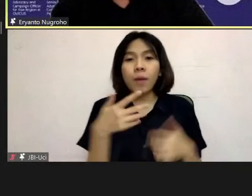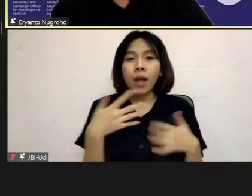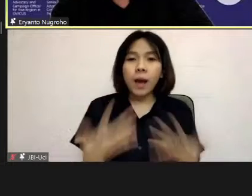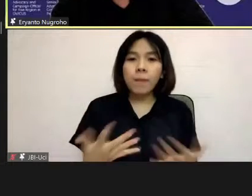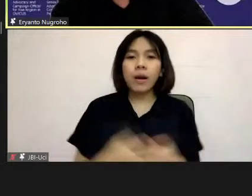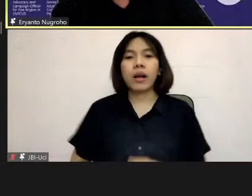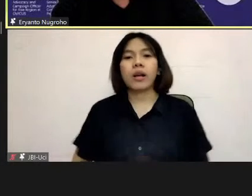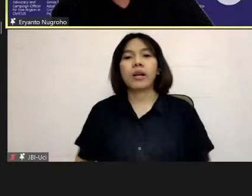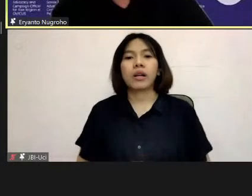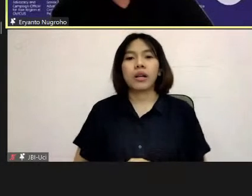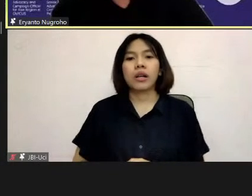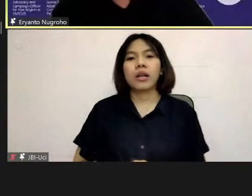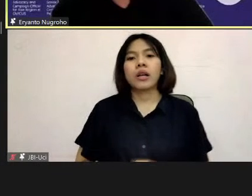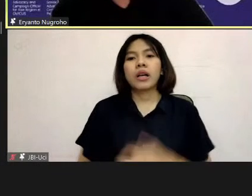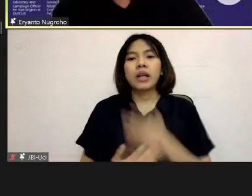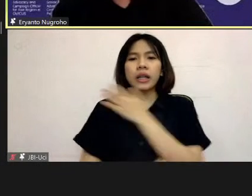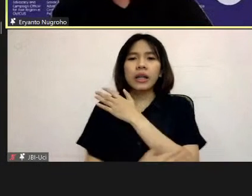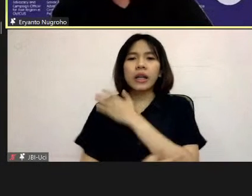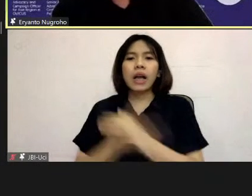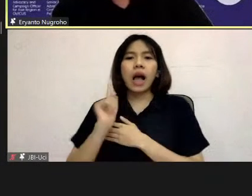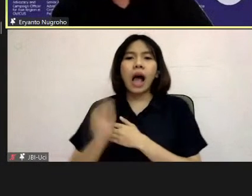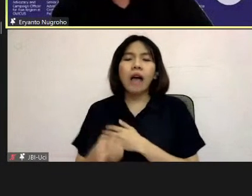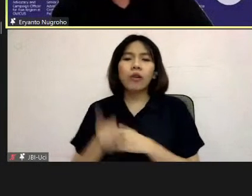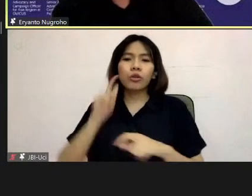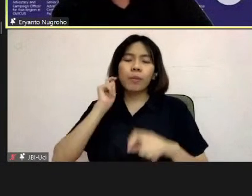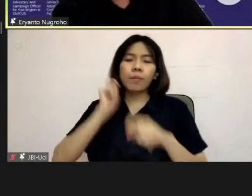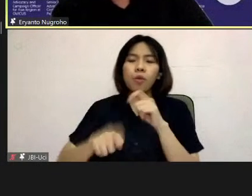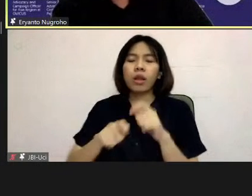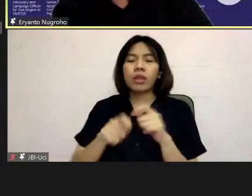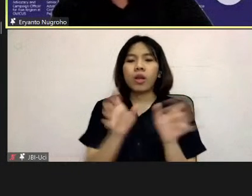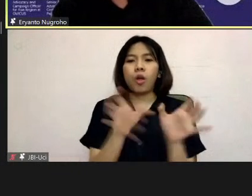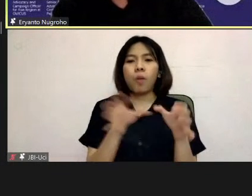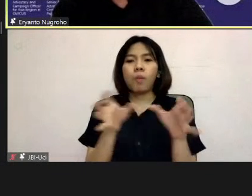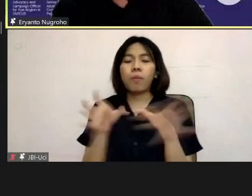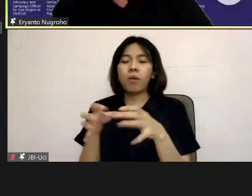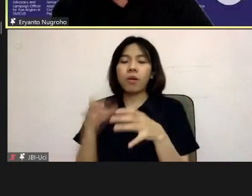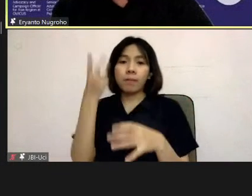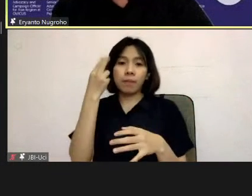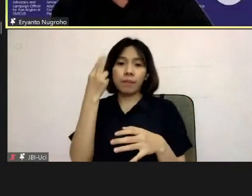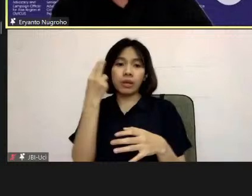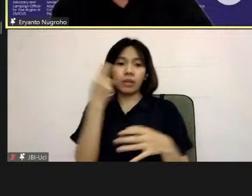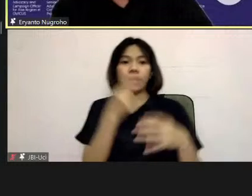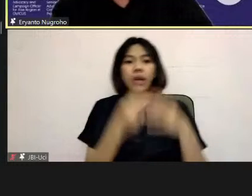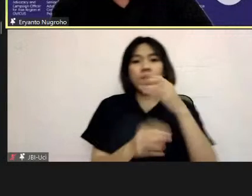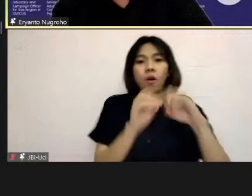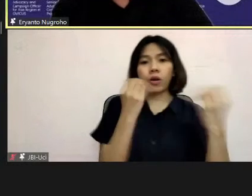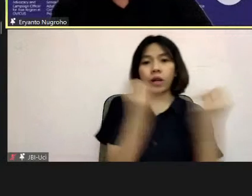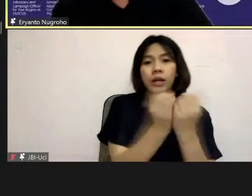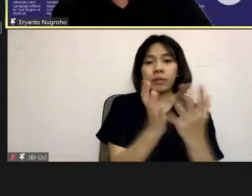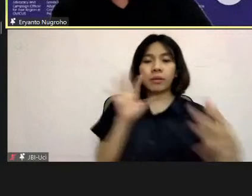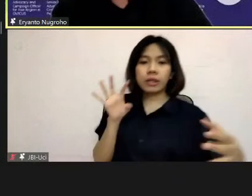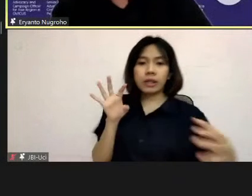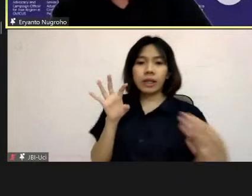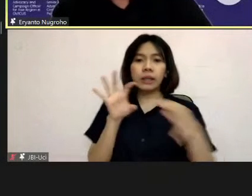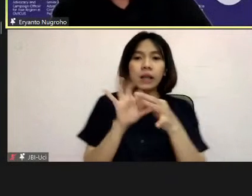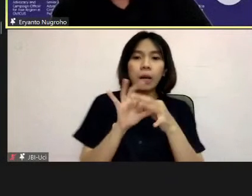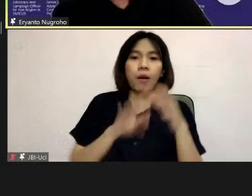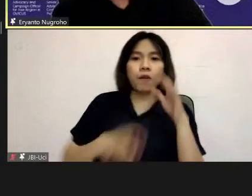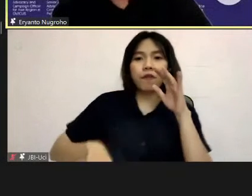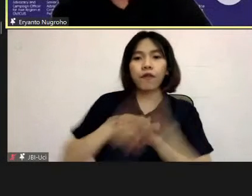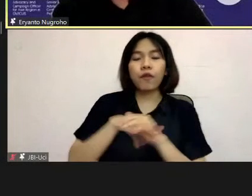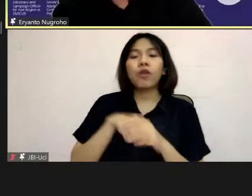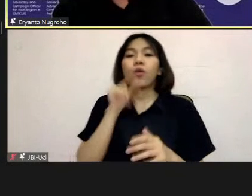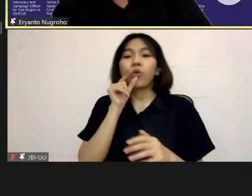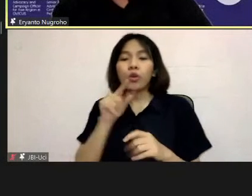a sustainable partnership with civil society actors and build full participation in public policy